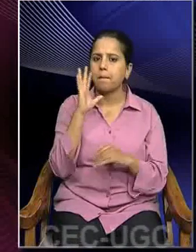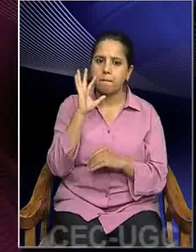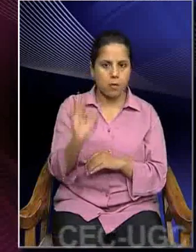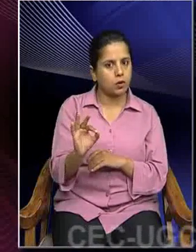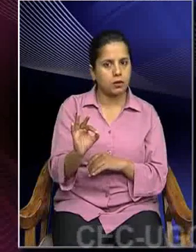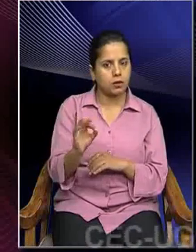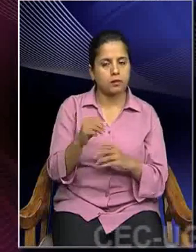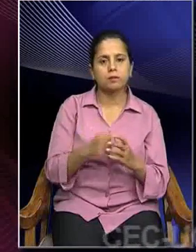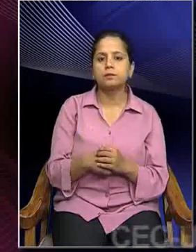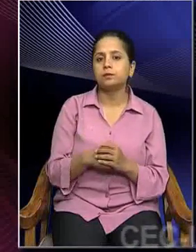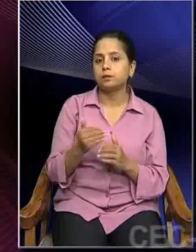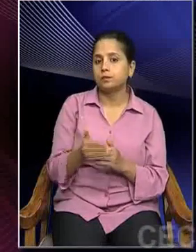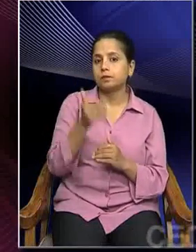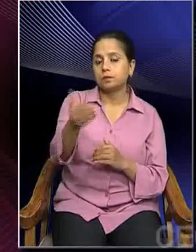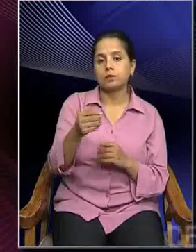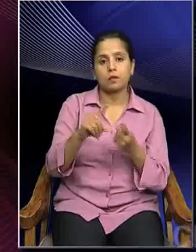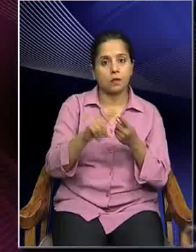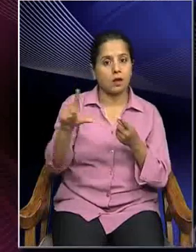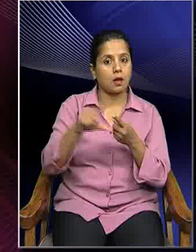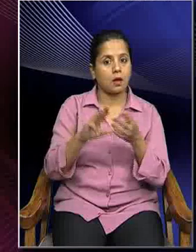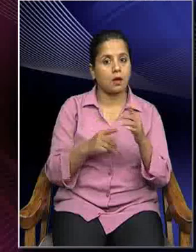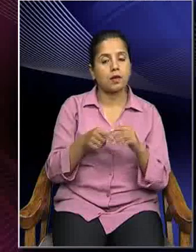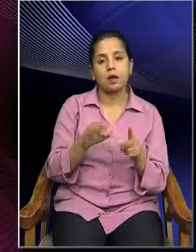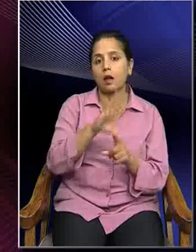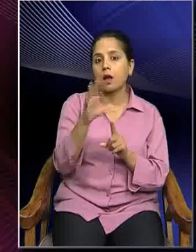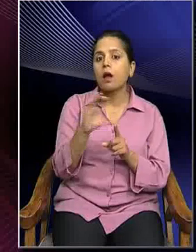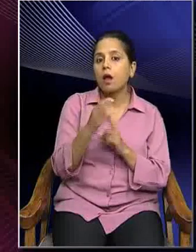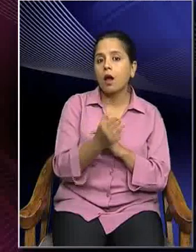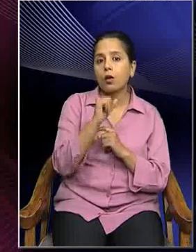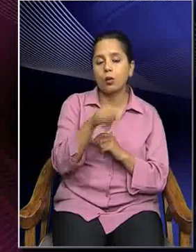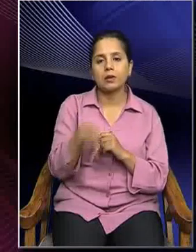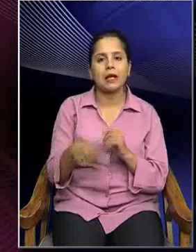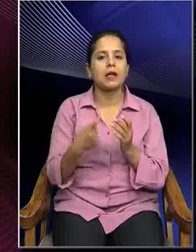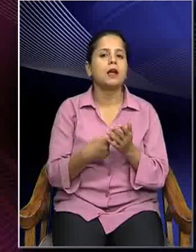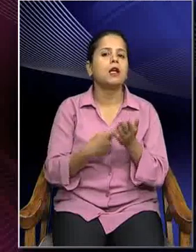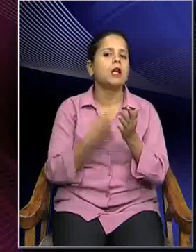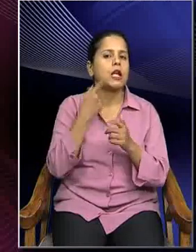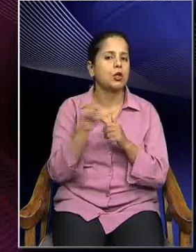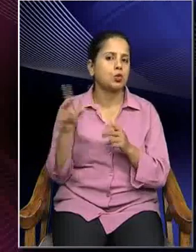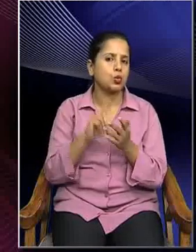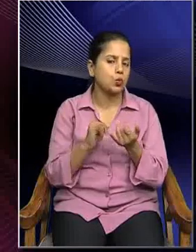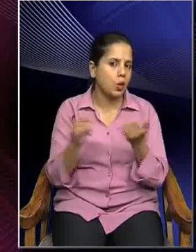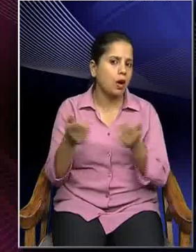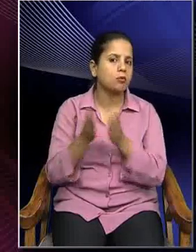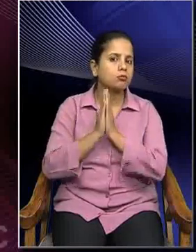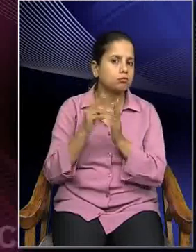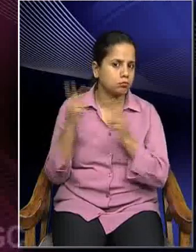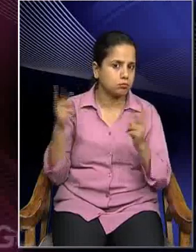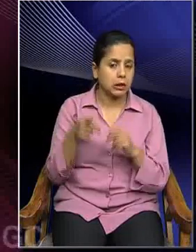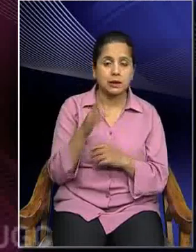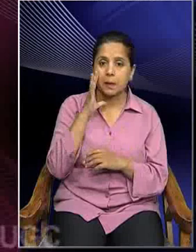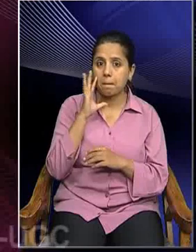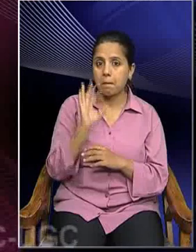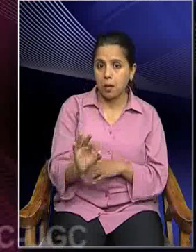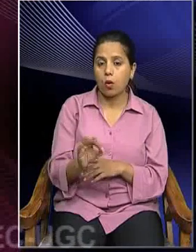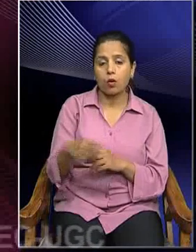important. The next element of culture are rituals. Now rituals are very